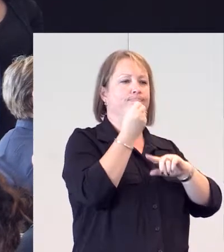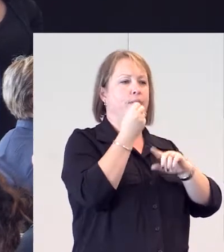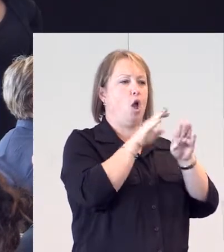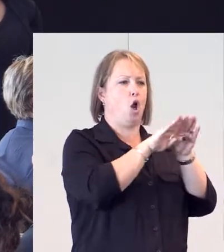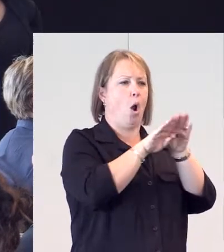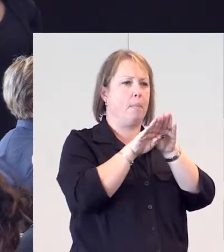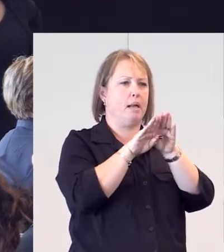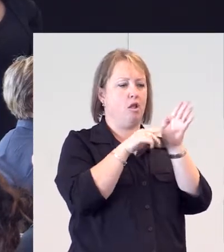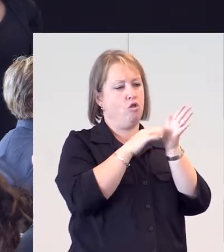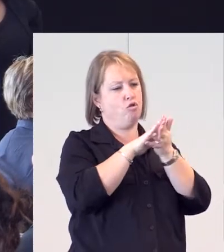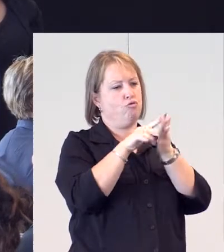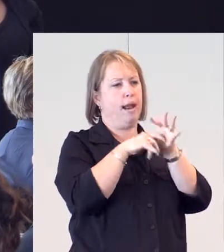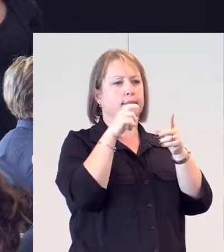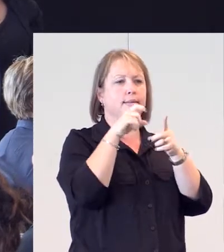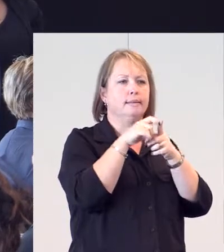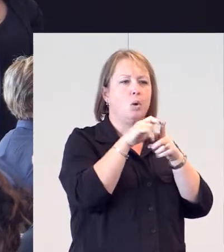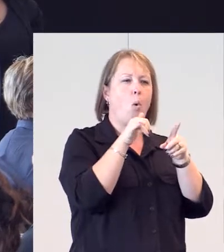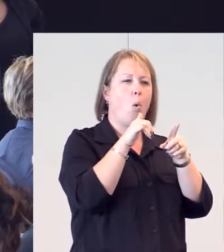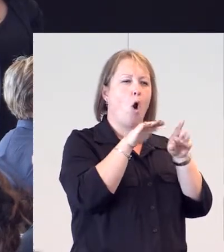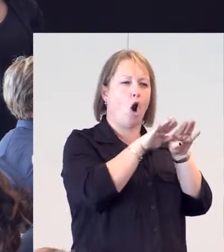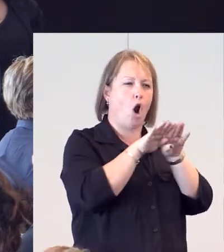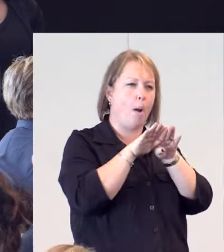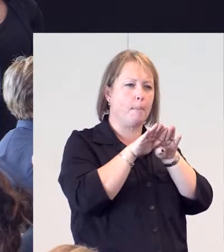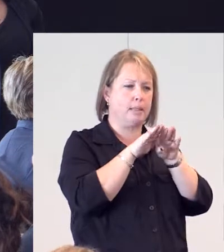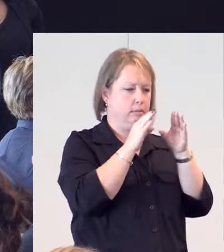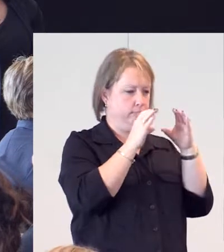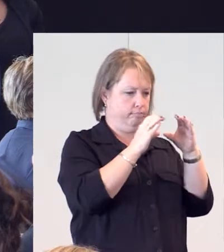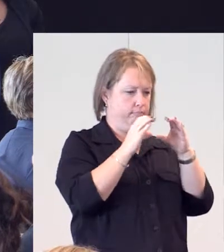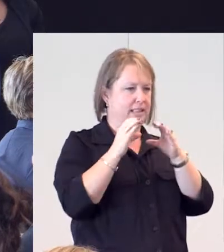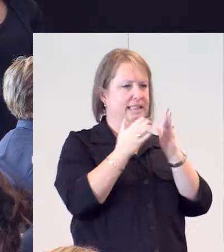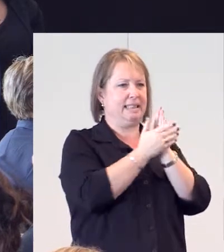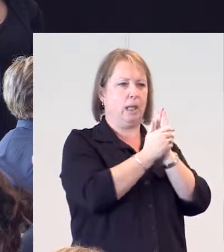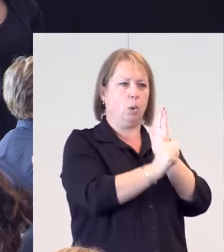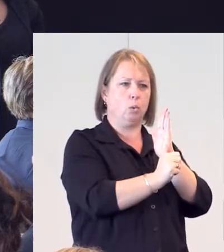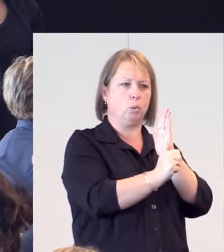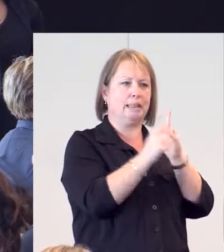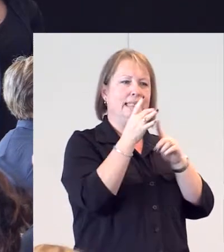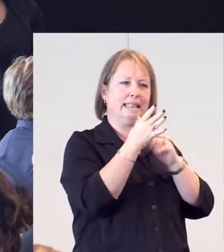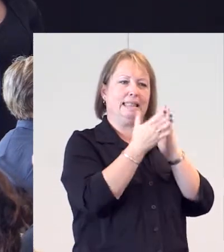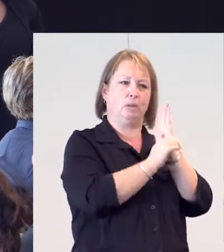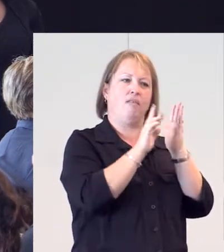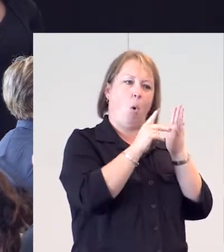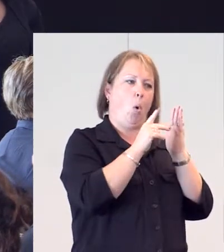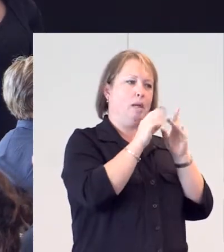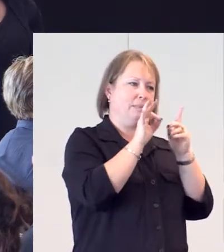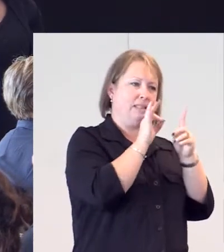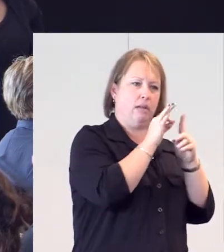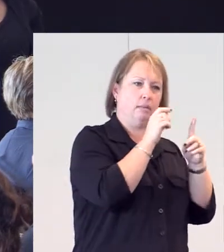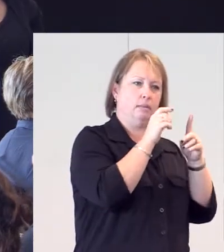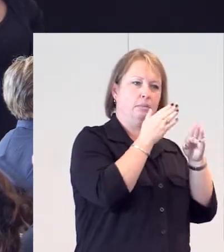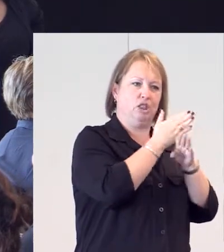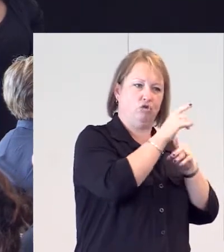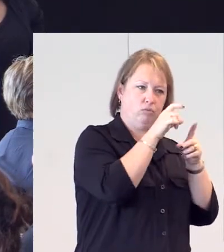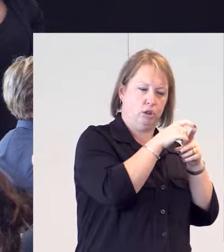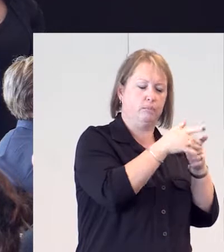common thread, a common set of key skills required for particular descriptions. So while you might call